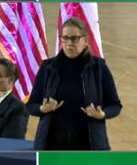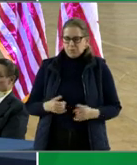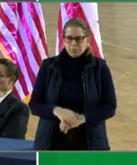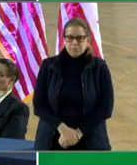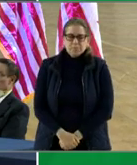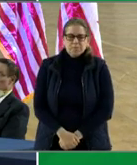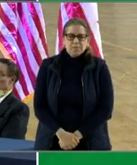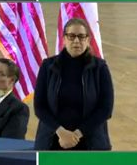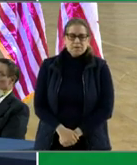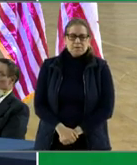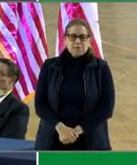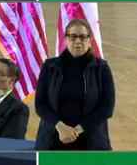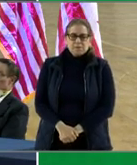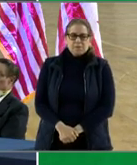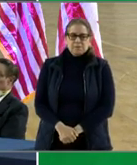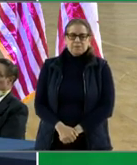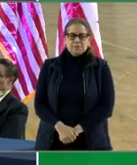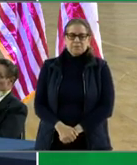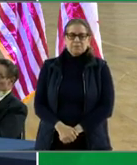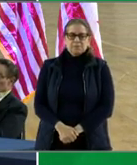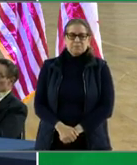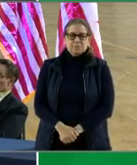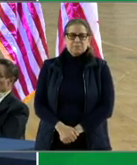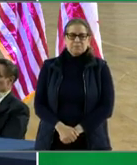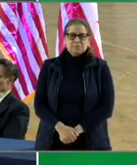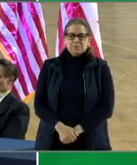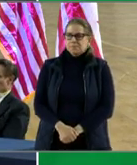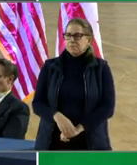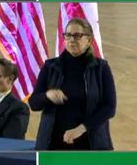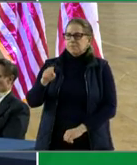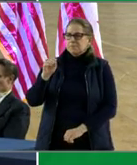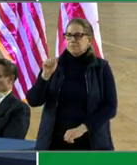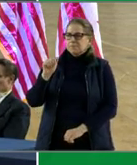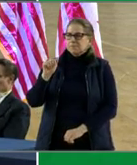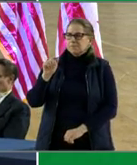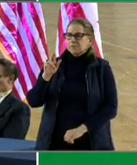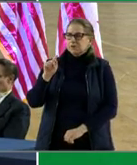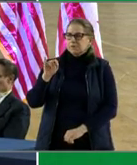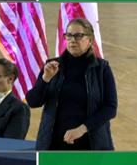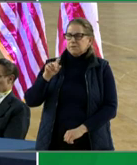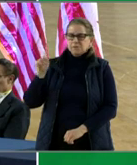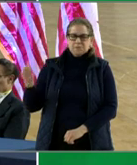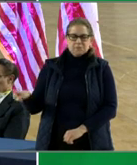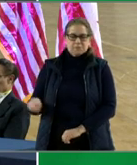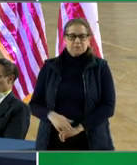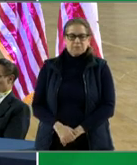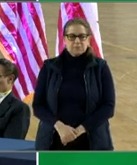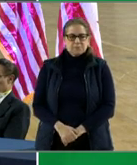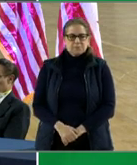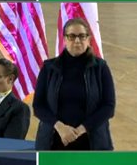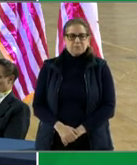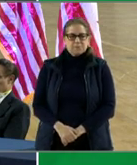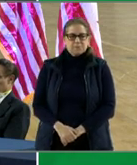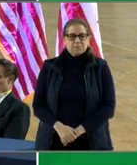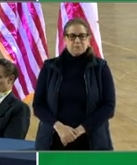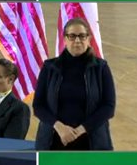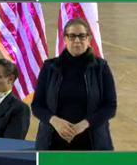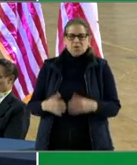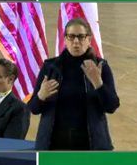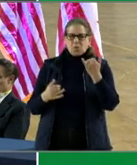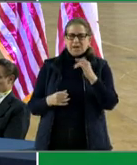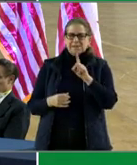And then Martin from WAMU, can you tell us why, again, DC is using CHIME estimate instead of